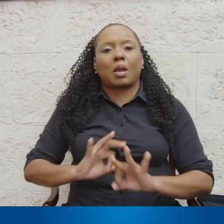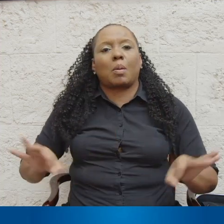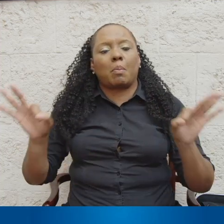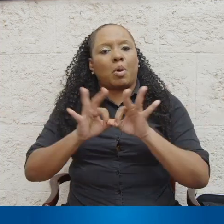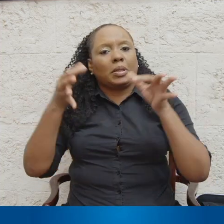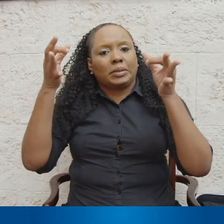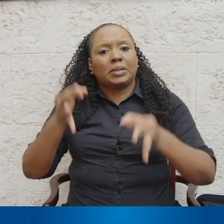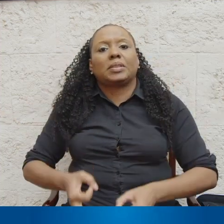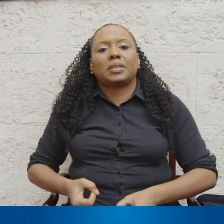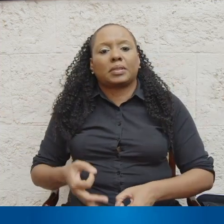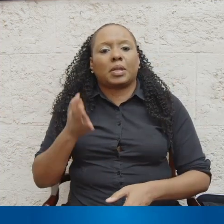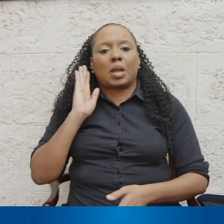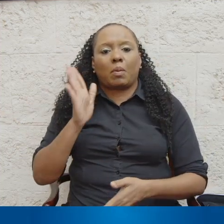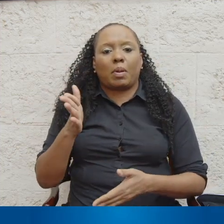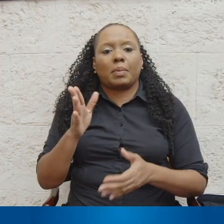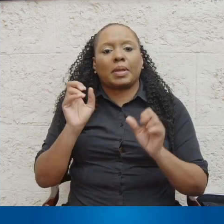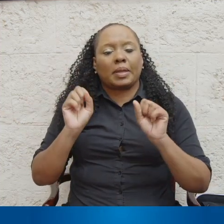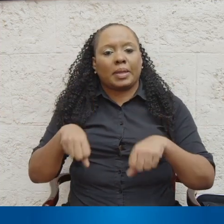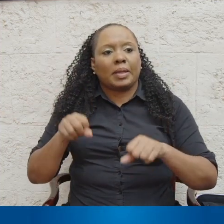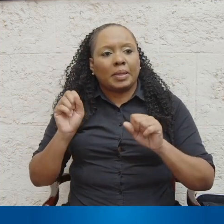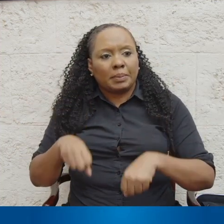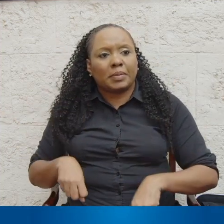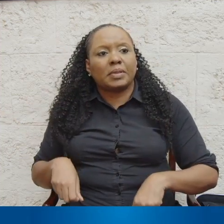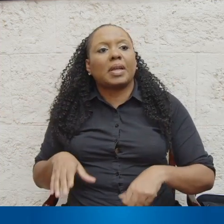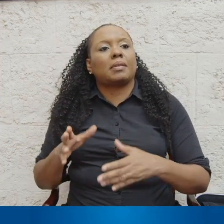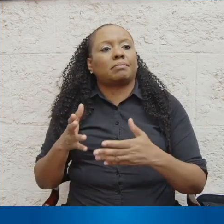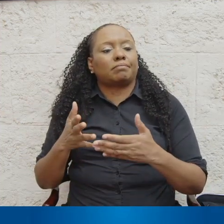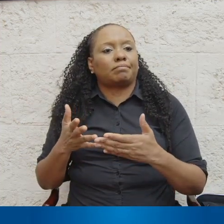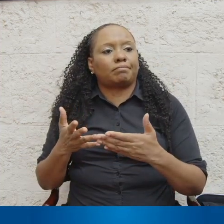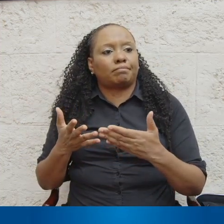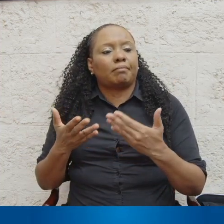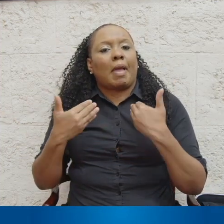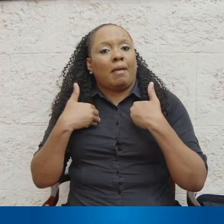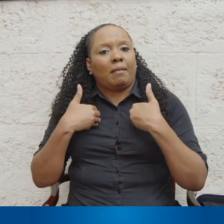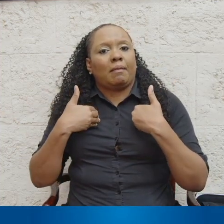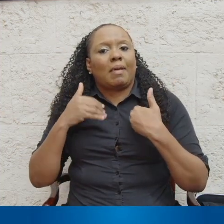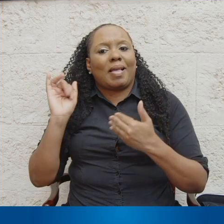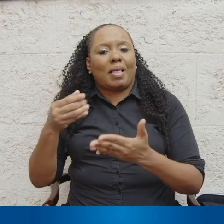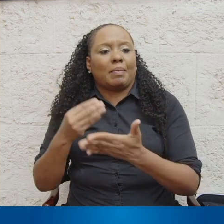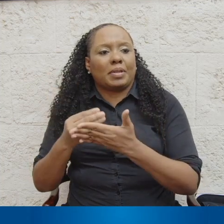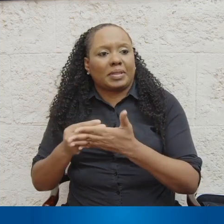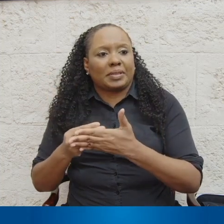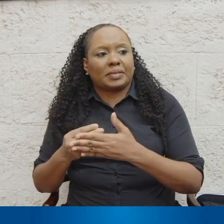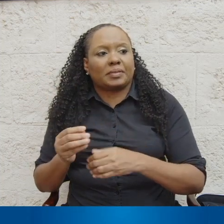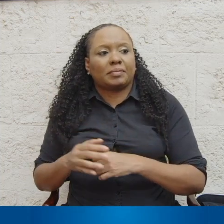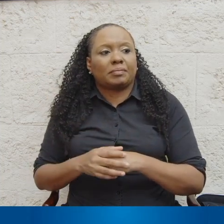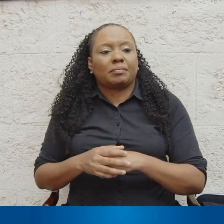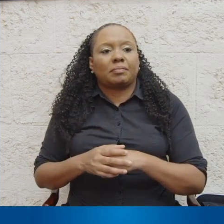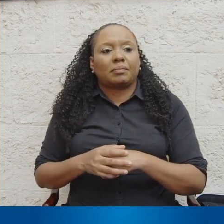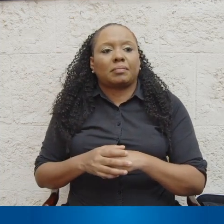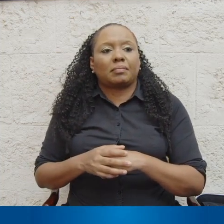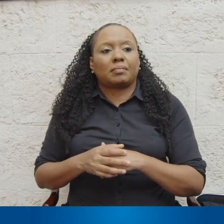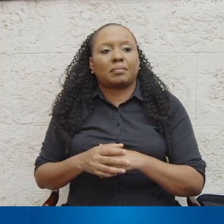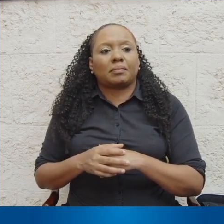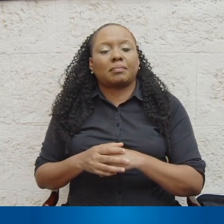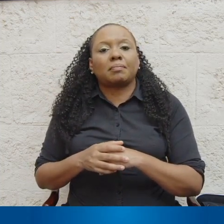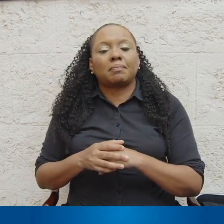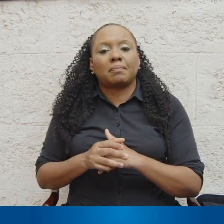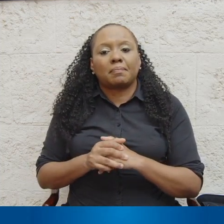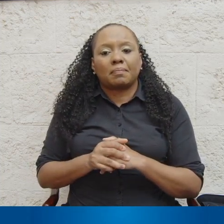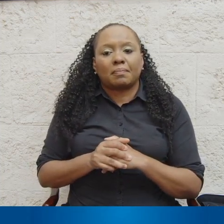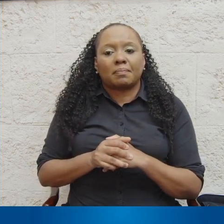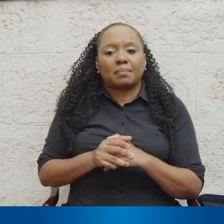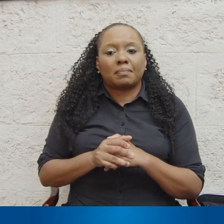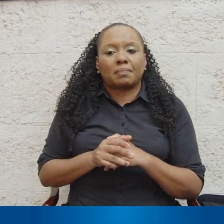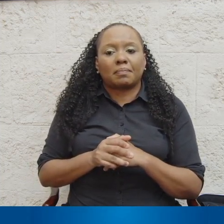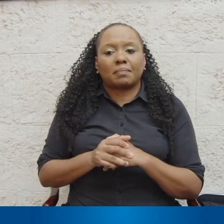that was made last week. So Minister Strawn should, I guess, have been here. He wanted